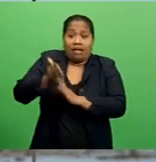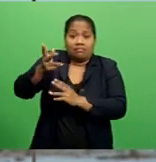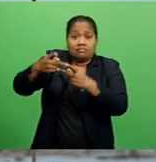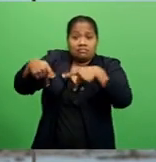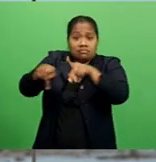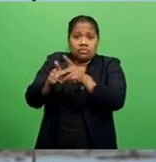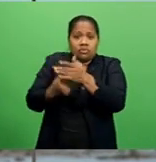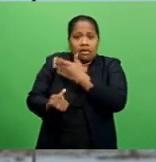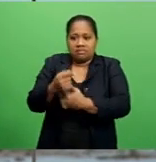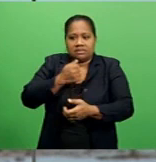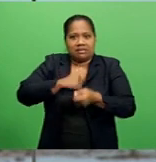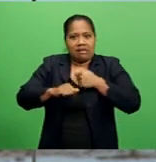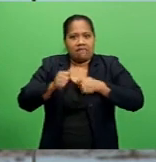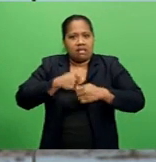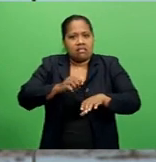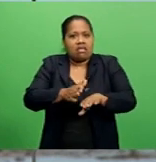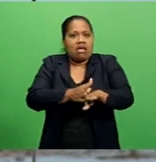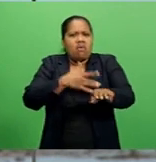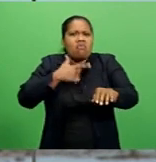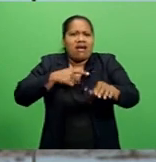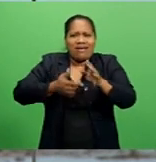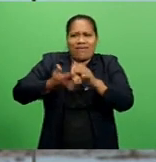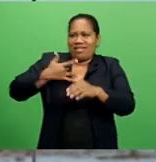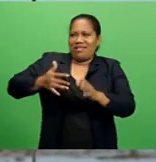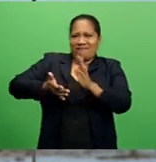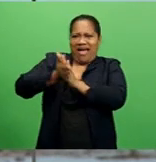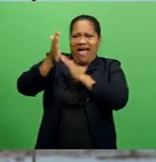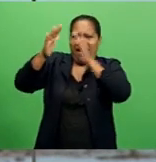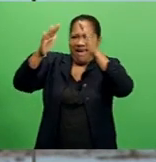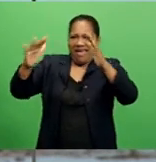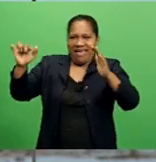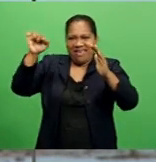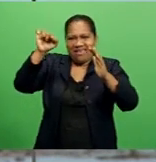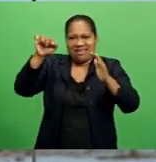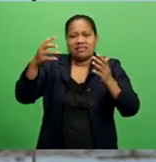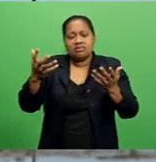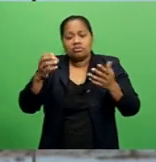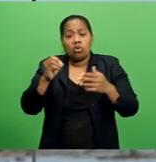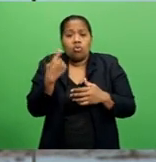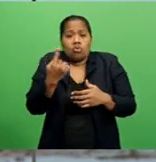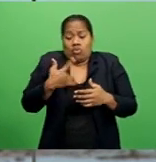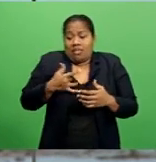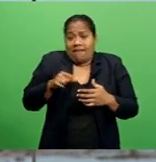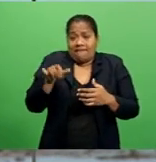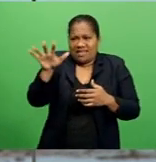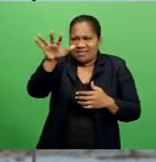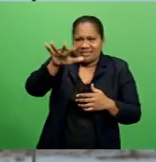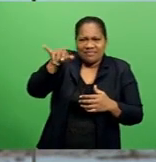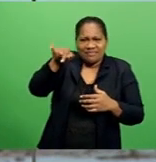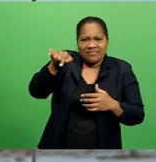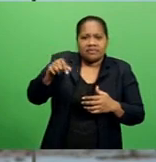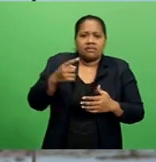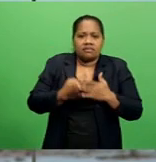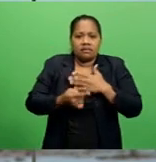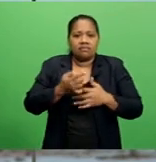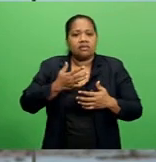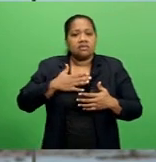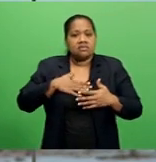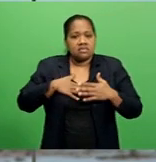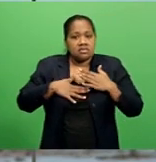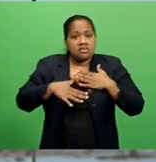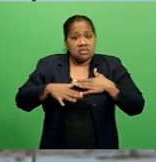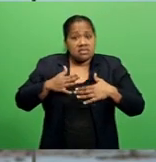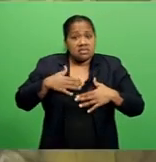the longest. However, as Chosaina Nunga reports, for those having to live with these water cuts, patience is wearing